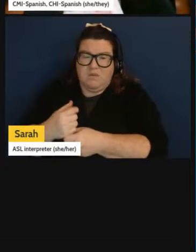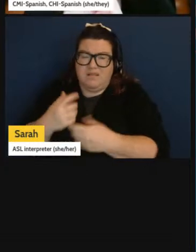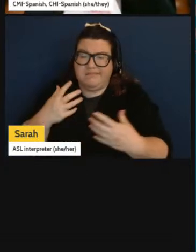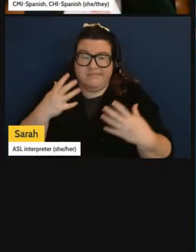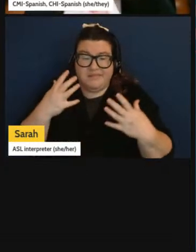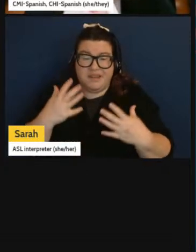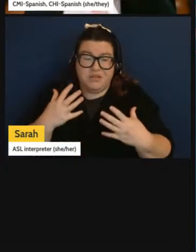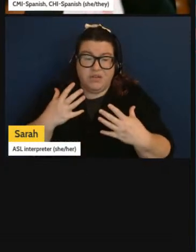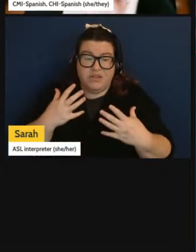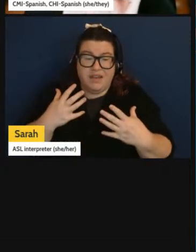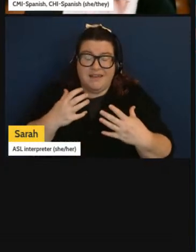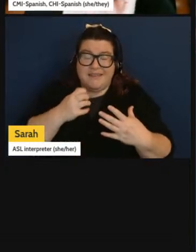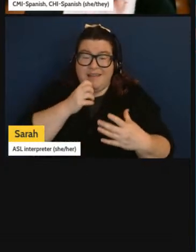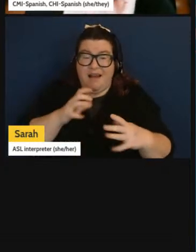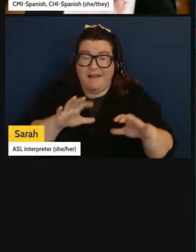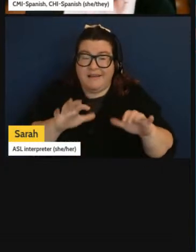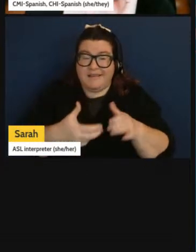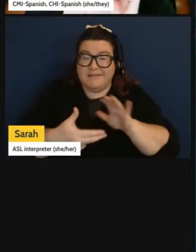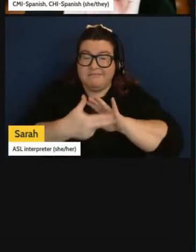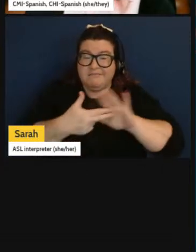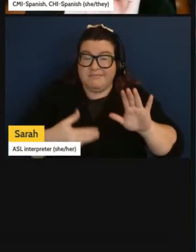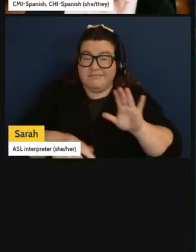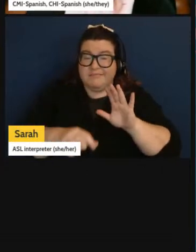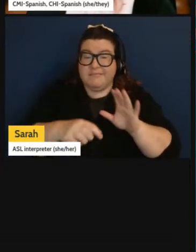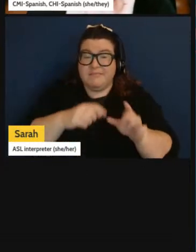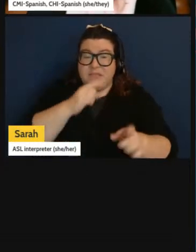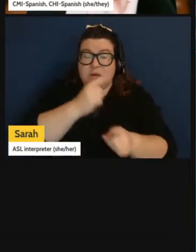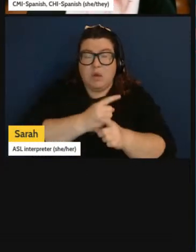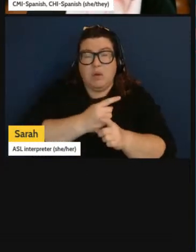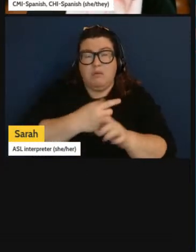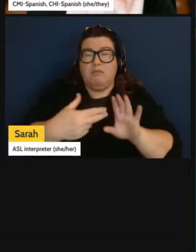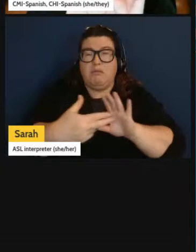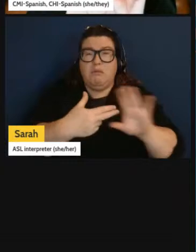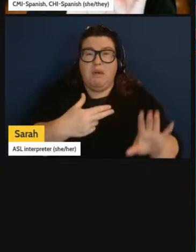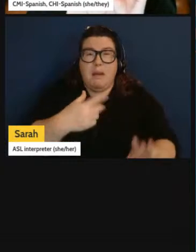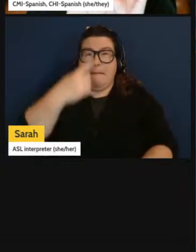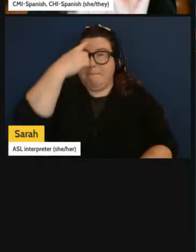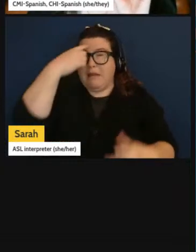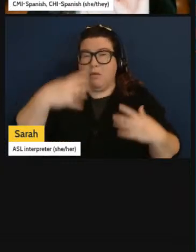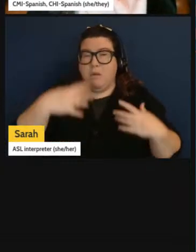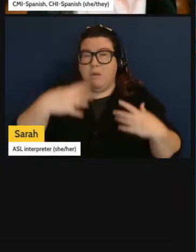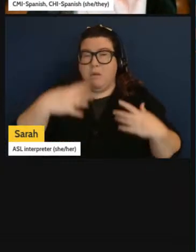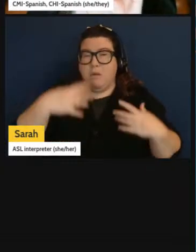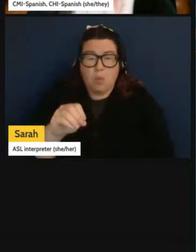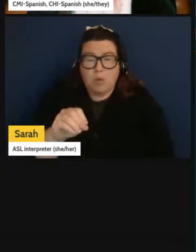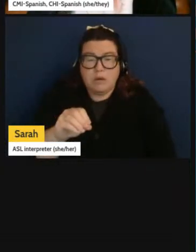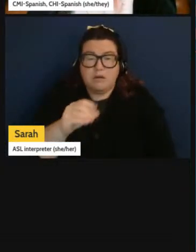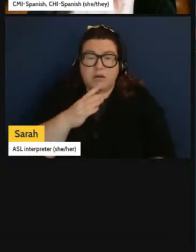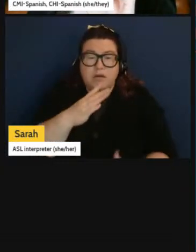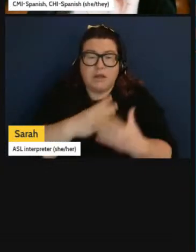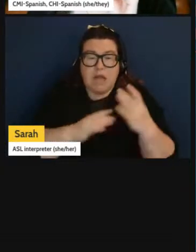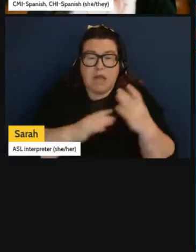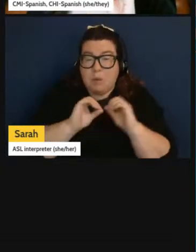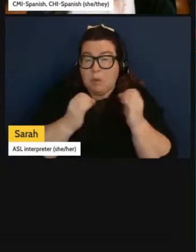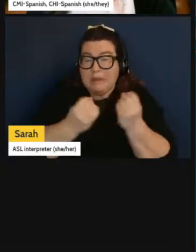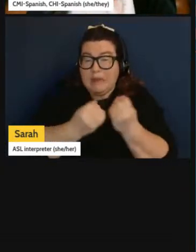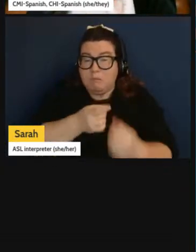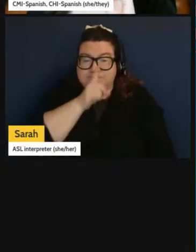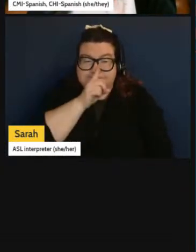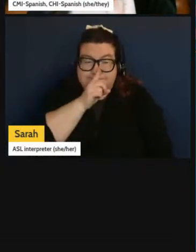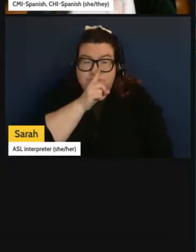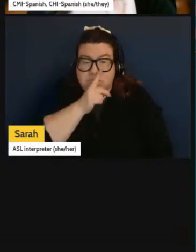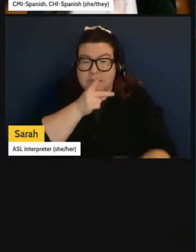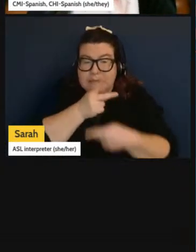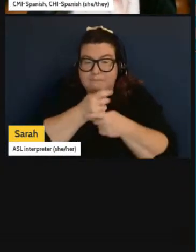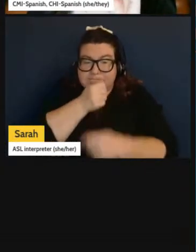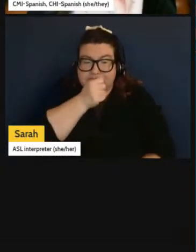unfortunately misclassified as mental health disorders by certain organizations that I'm not going to name